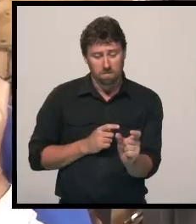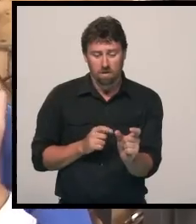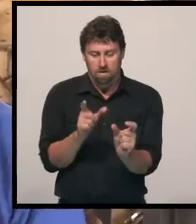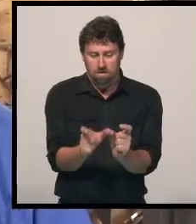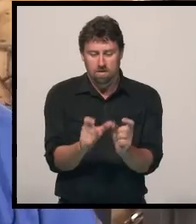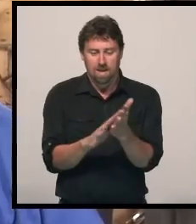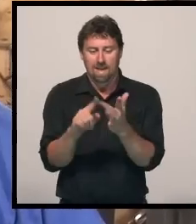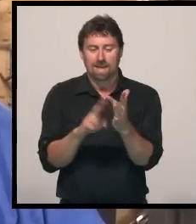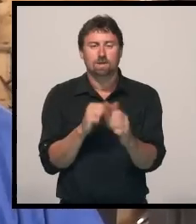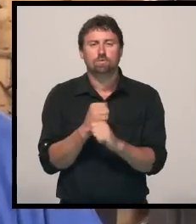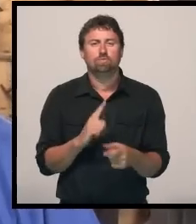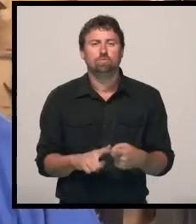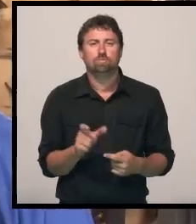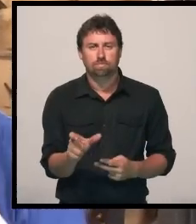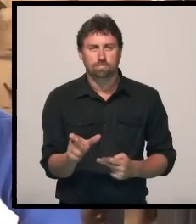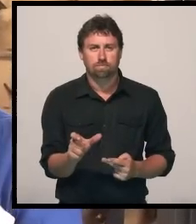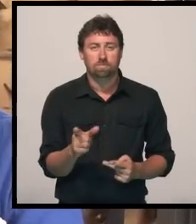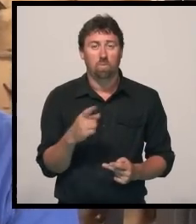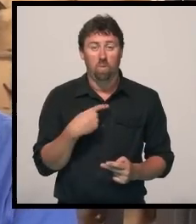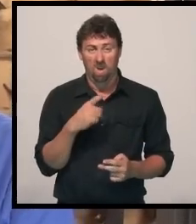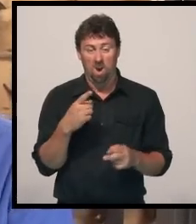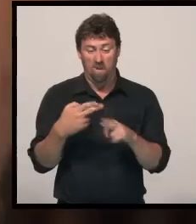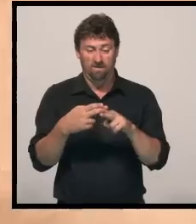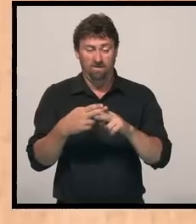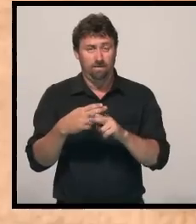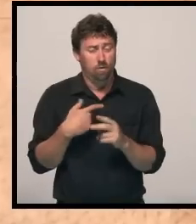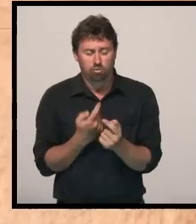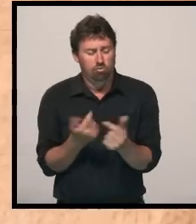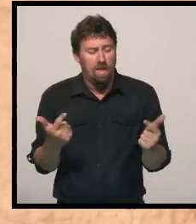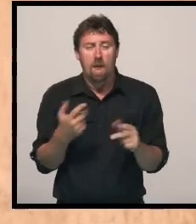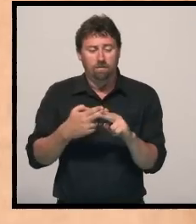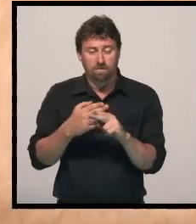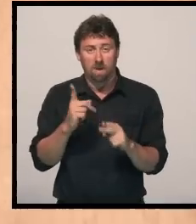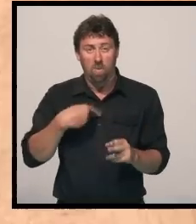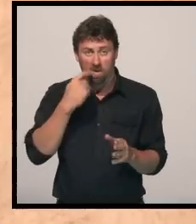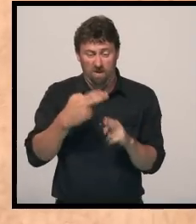one time when I actually will use a knife to do marking.